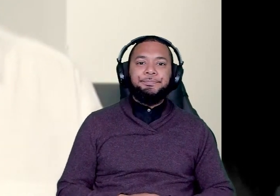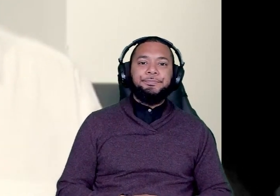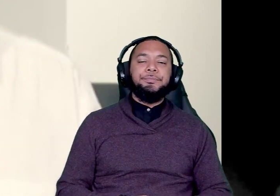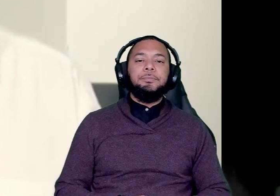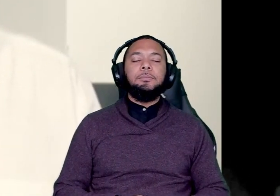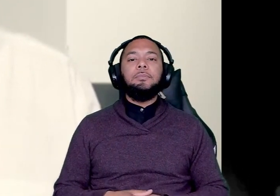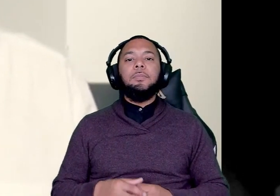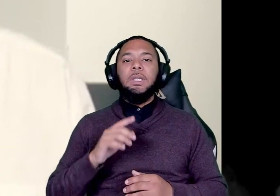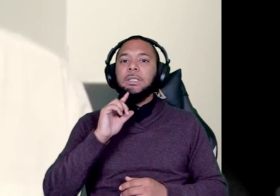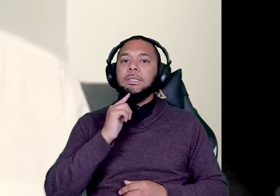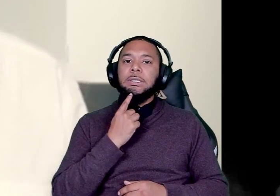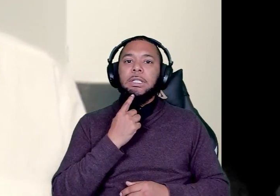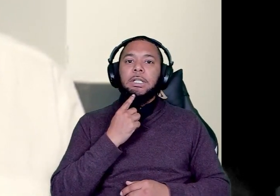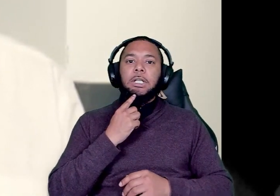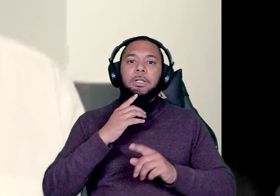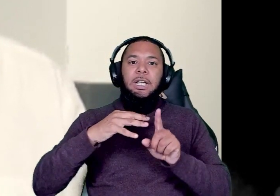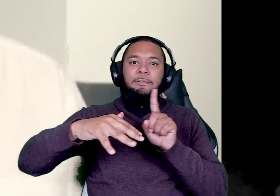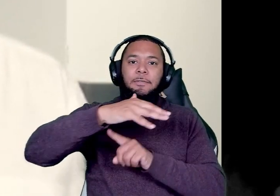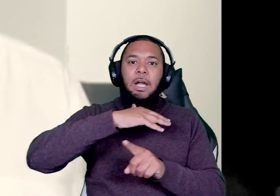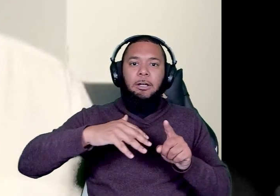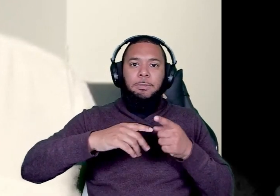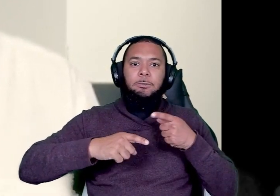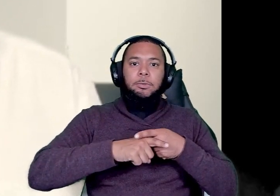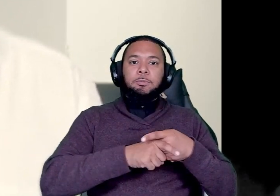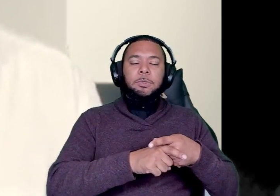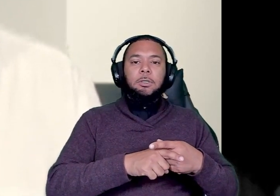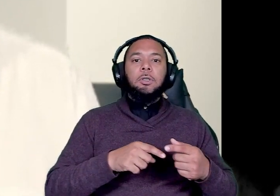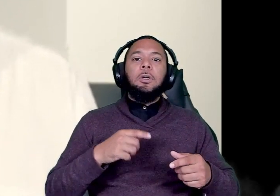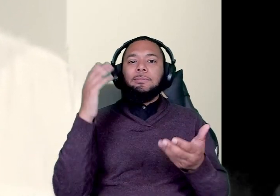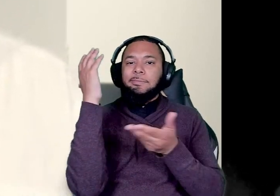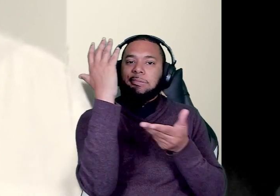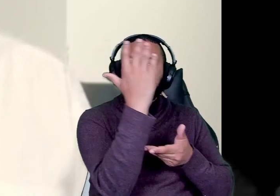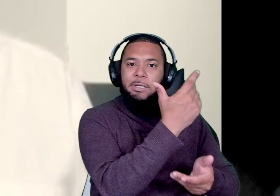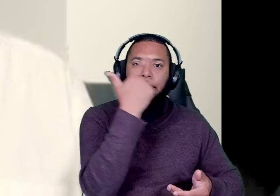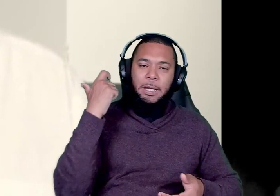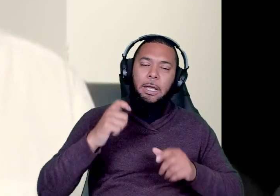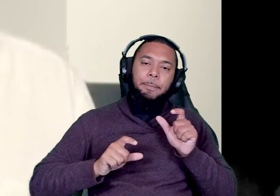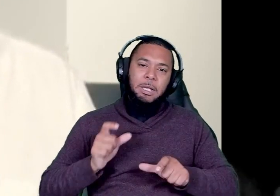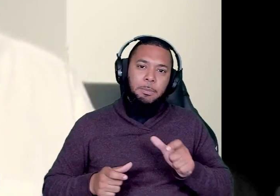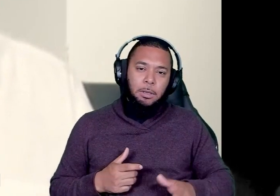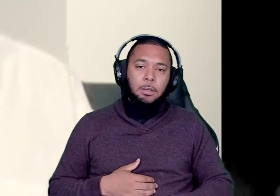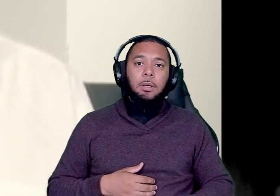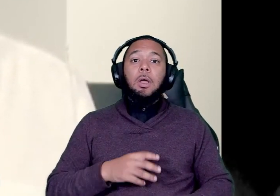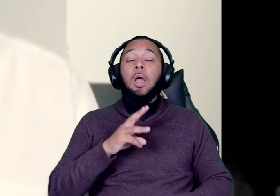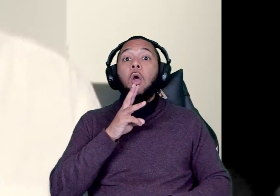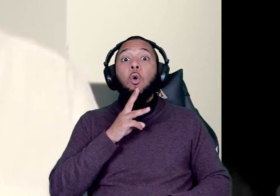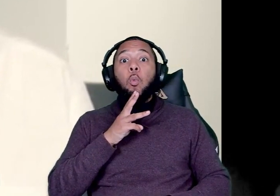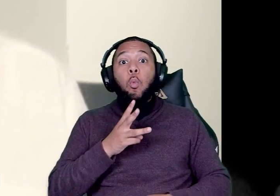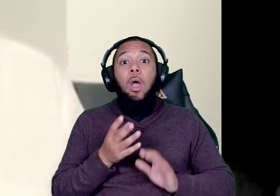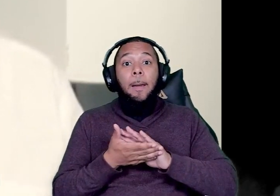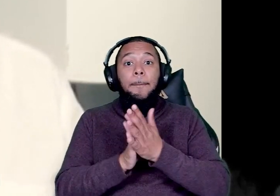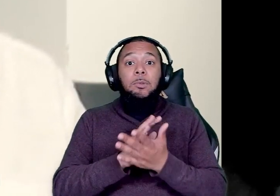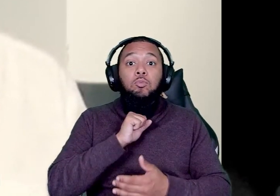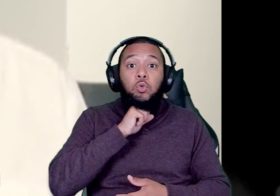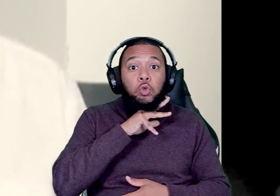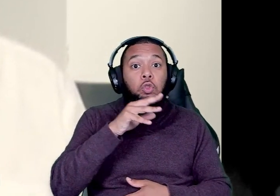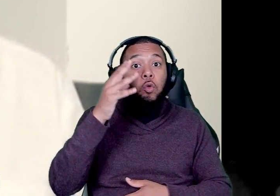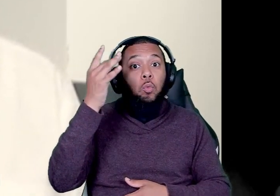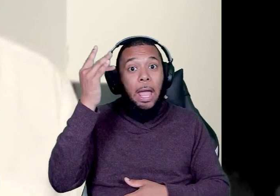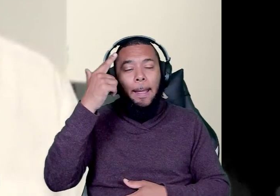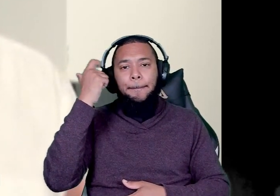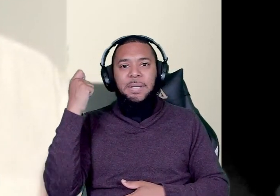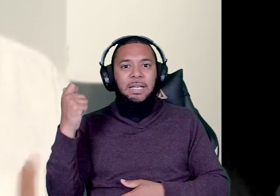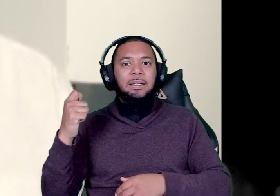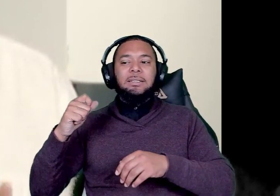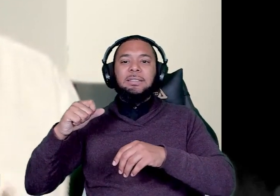Major environmental issues: deforestation due to human activity, water pollution due to runoff from increasing use of impervious